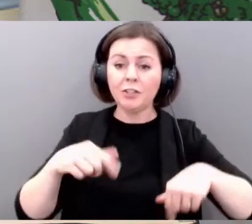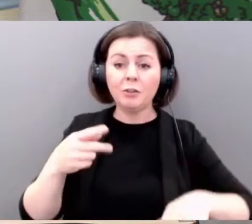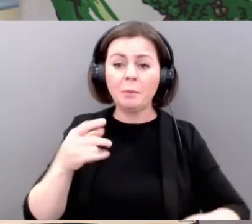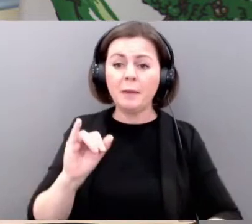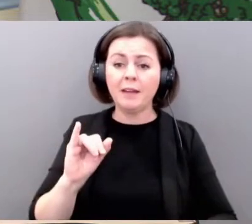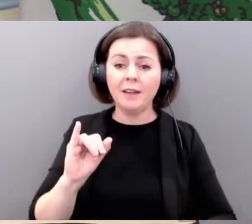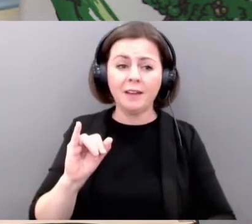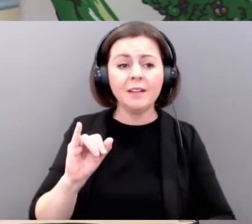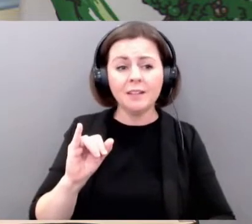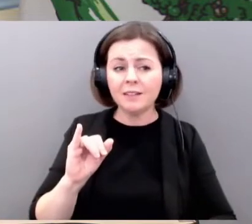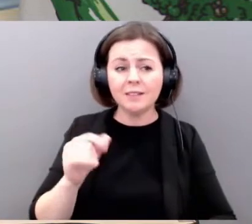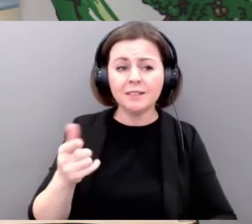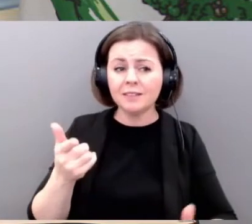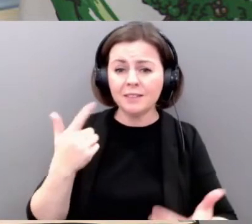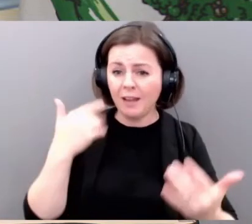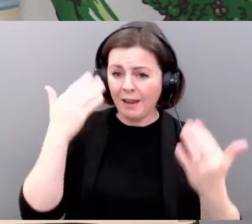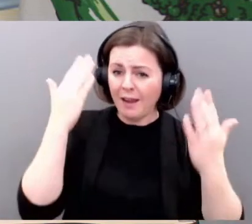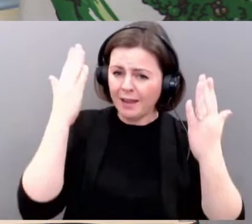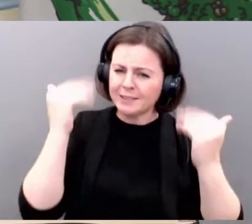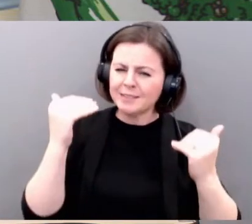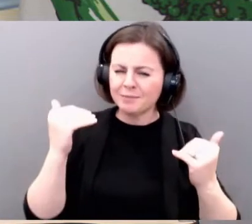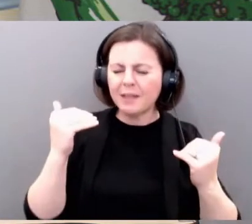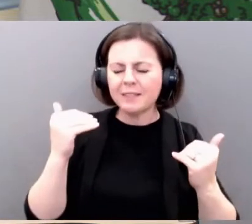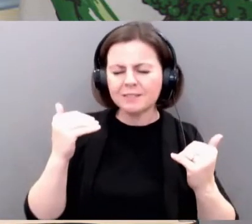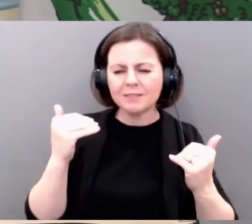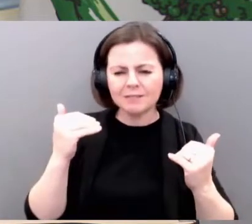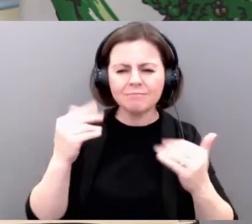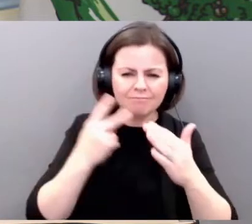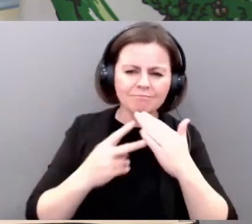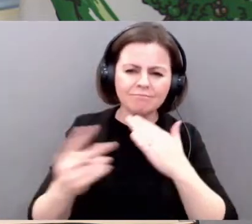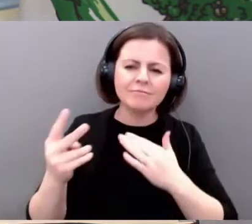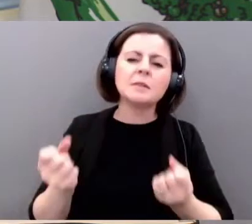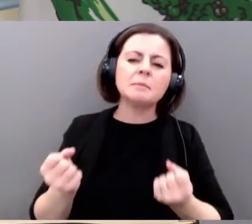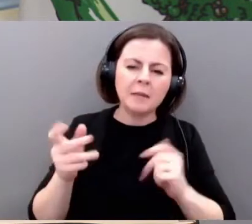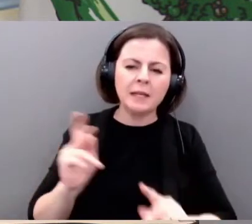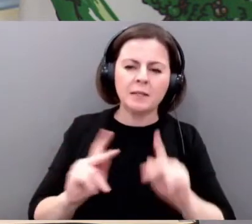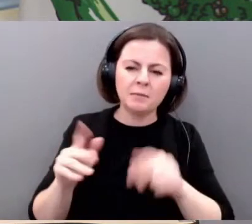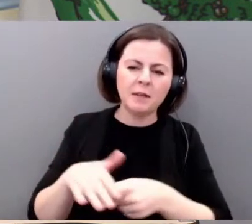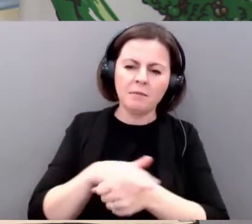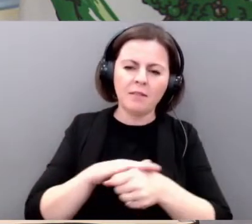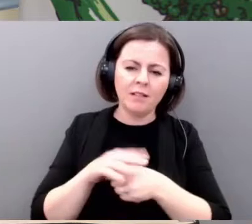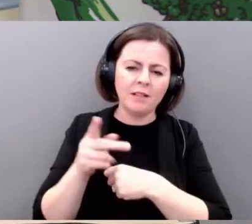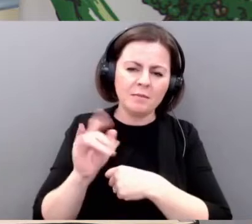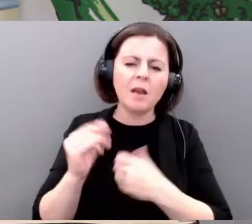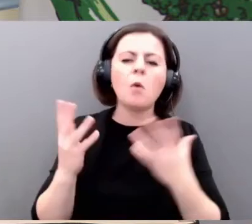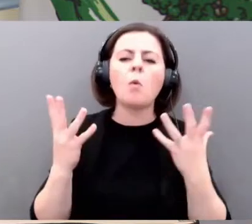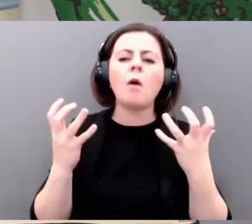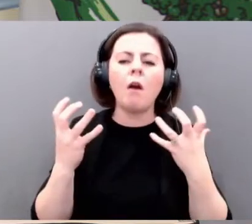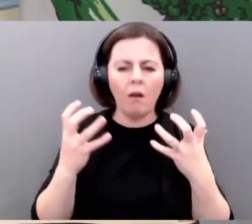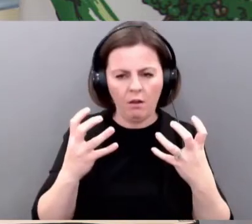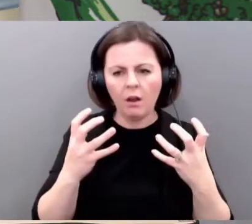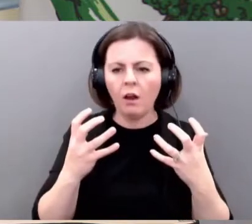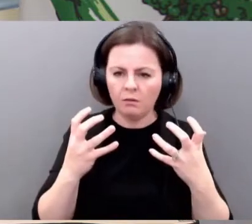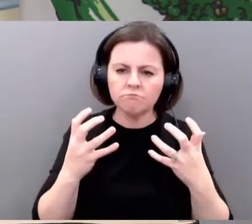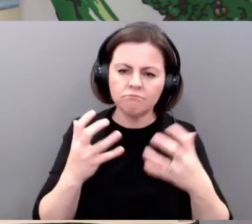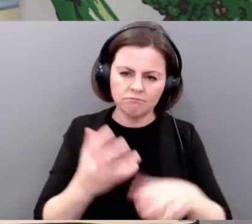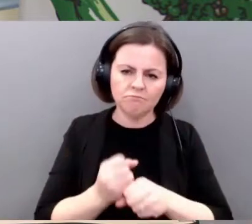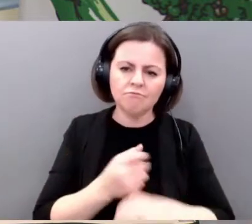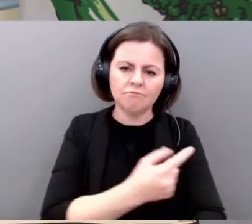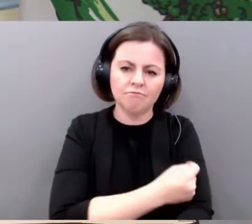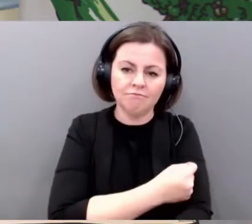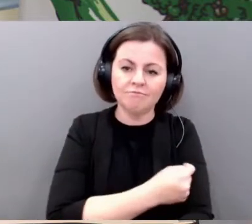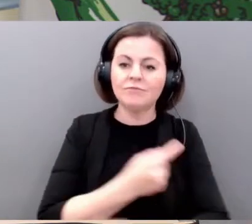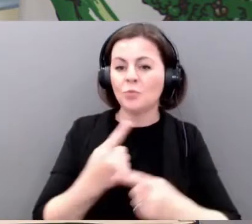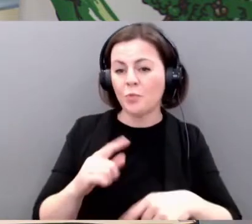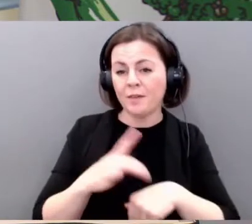the expectation we have that Islanders will want to do this as soon as it's made available to them.